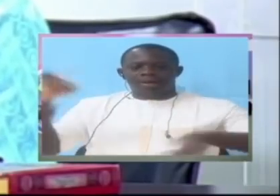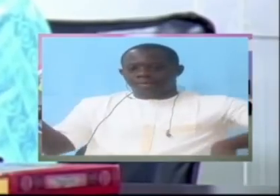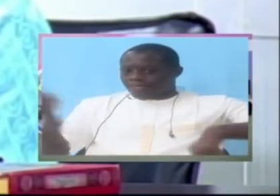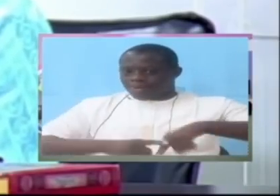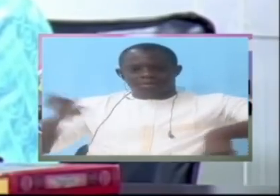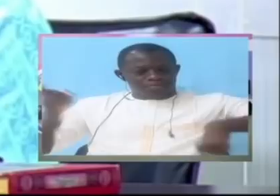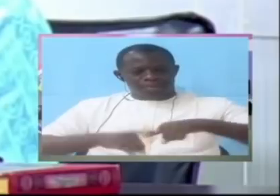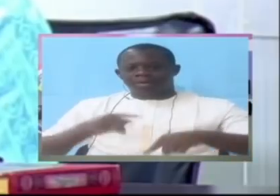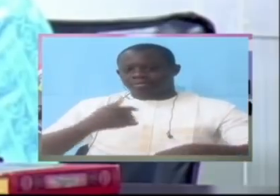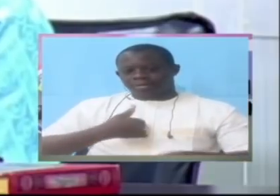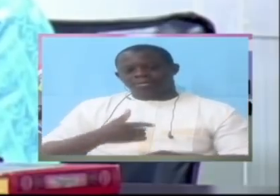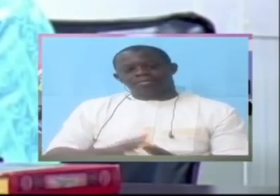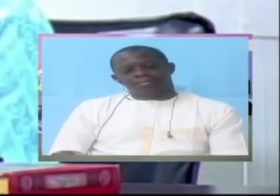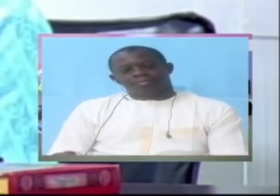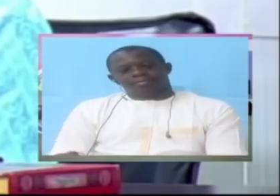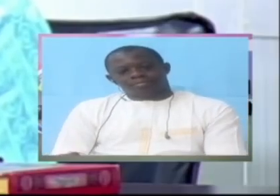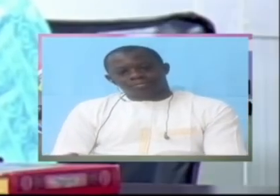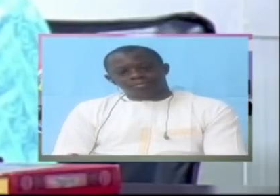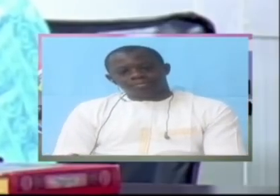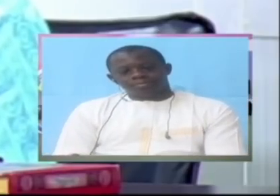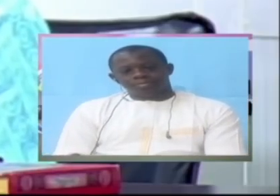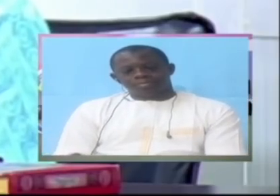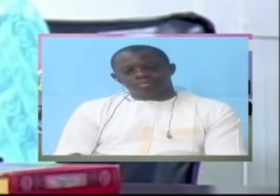The pilan dong ha, the pilan ha.